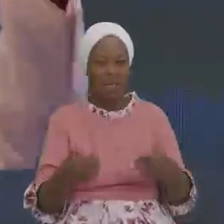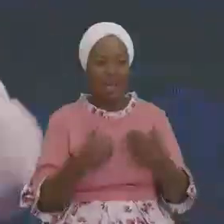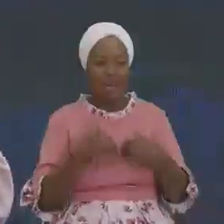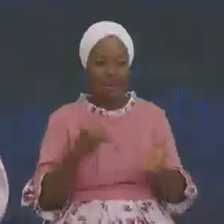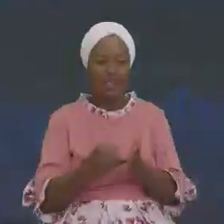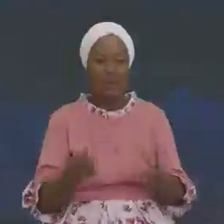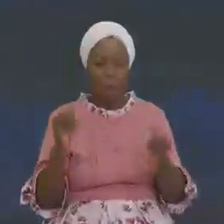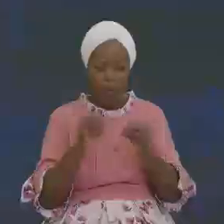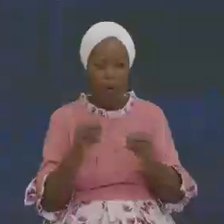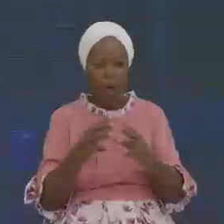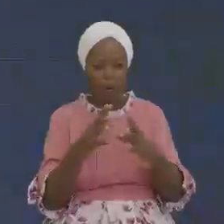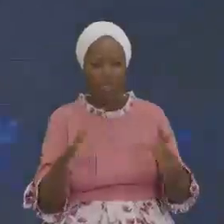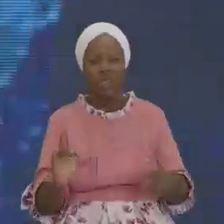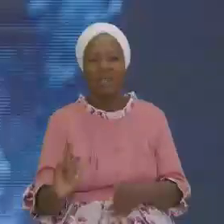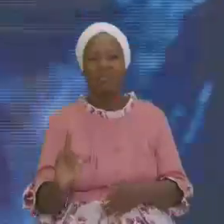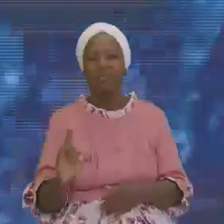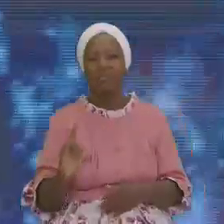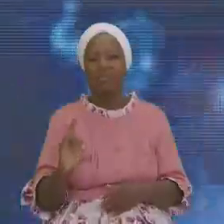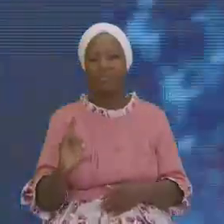more abundantly.